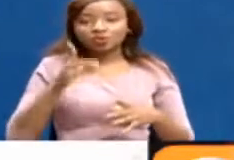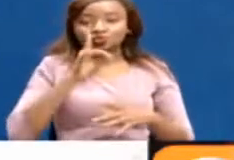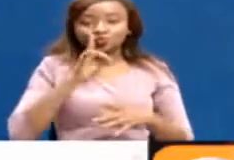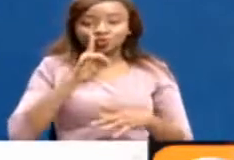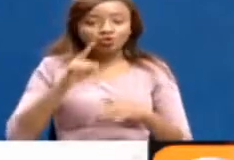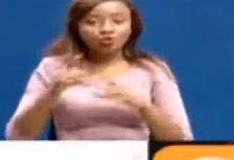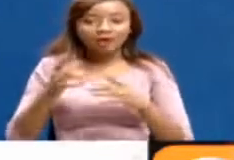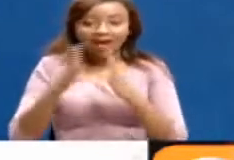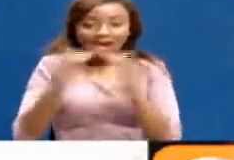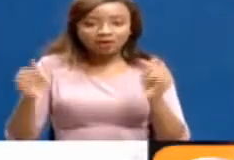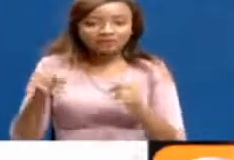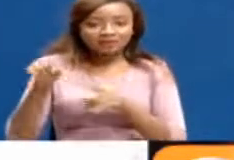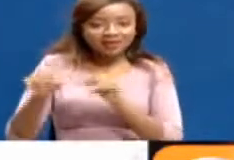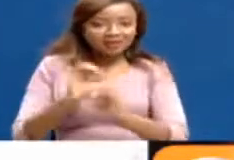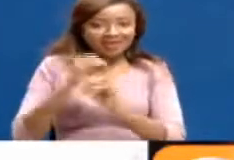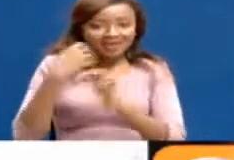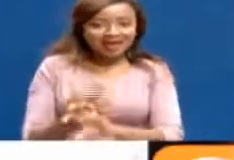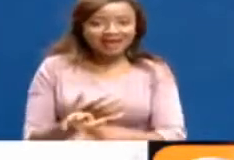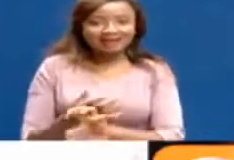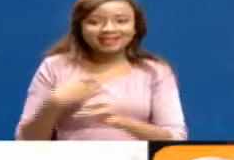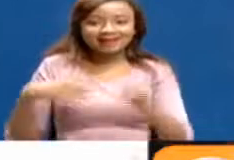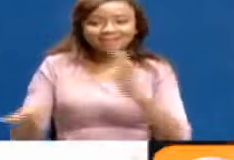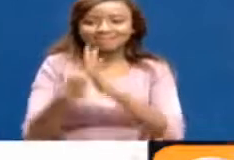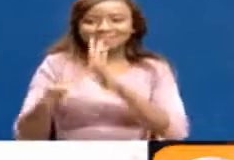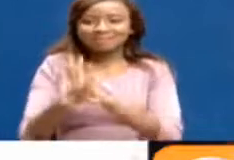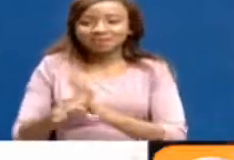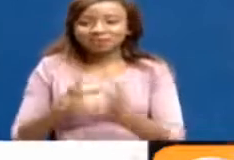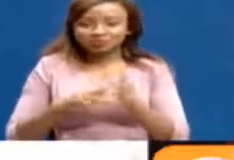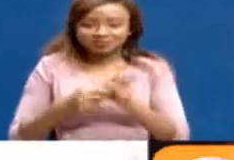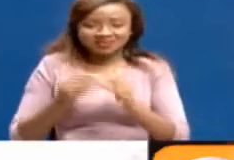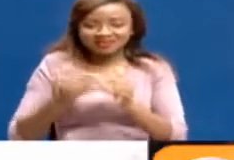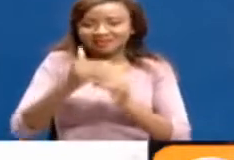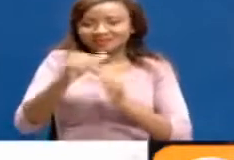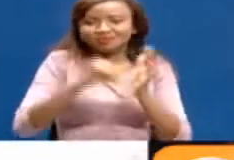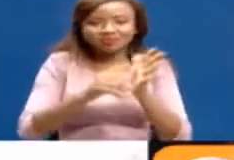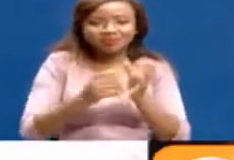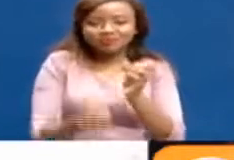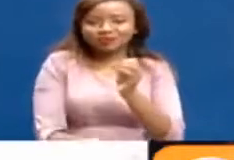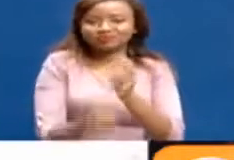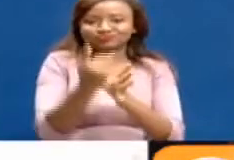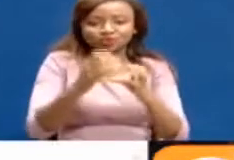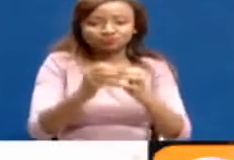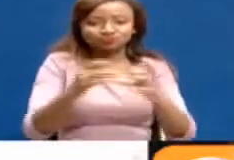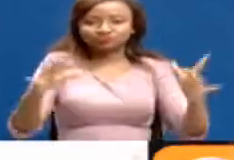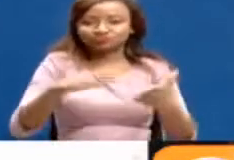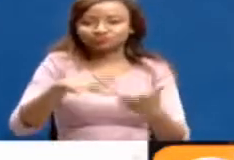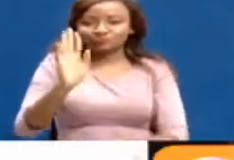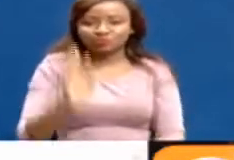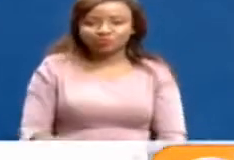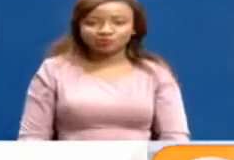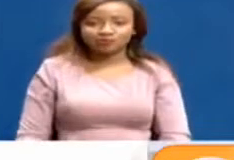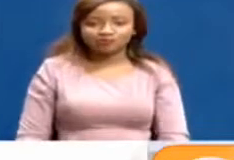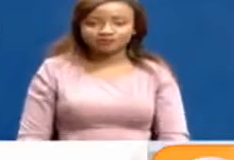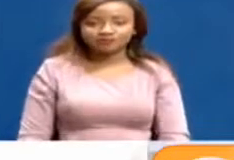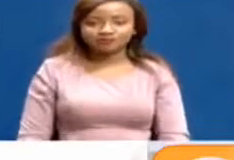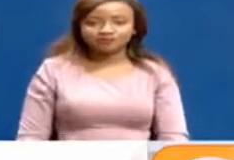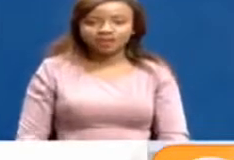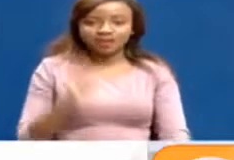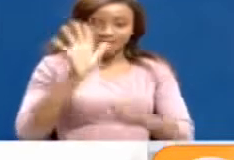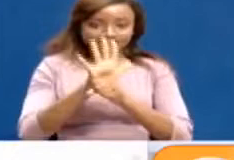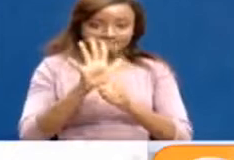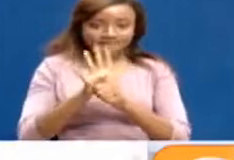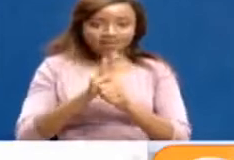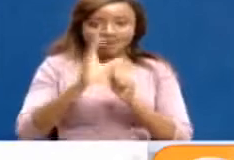cushioning, and it's looking at both sides of the coin, not just the tenant and not just the landlord. We must look at both sides of the coin. All right, many countries have passed